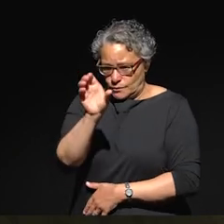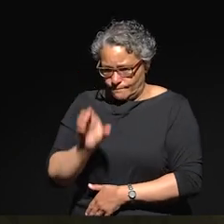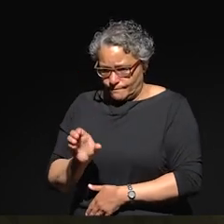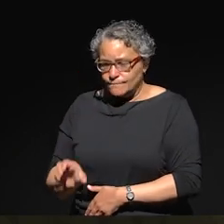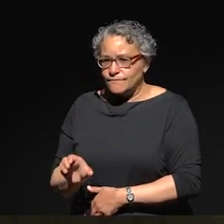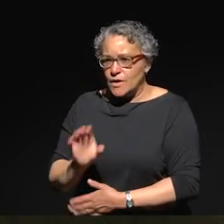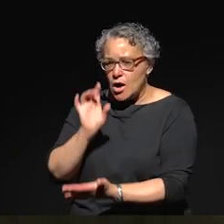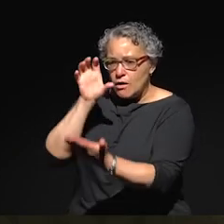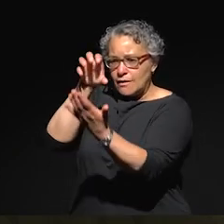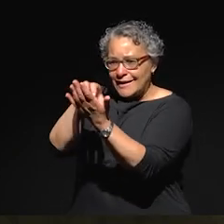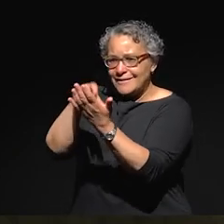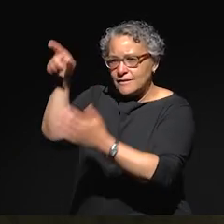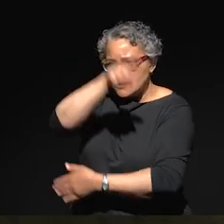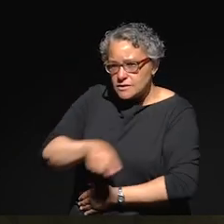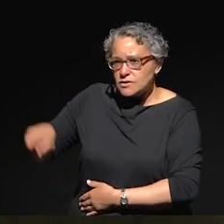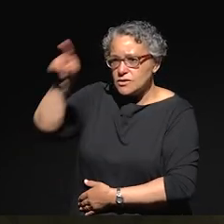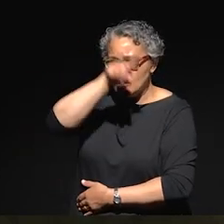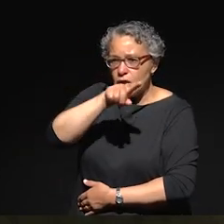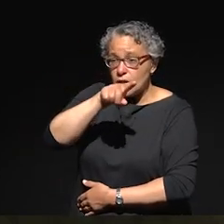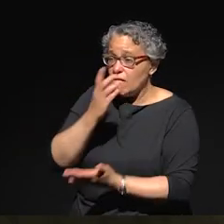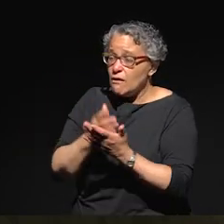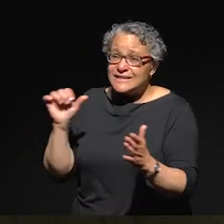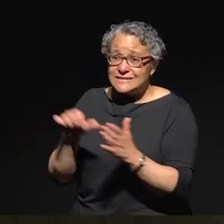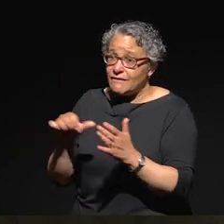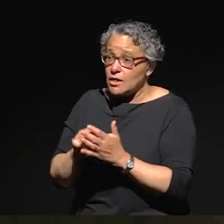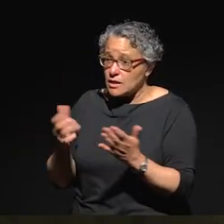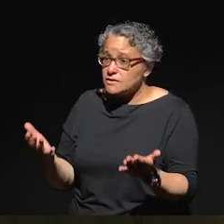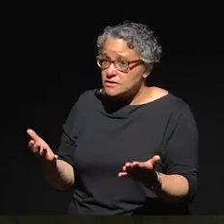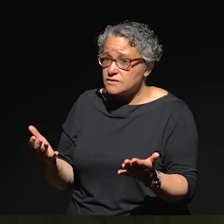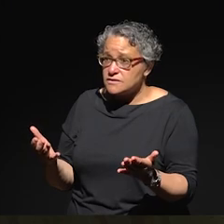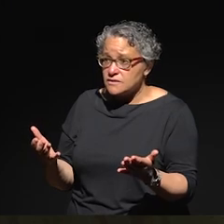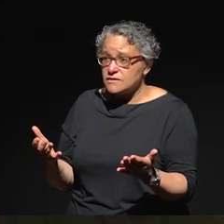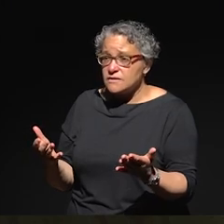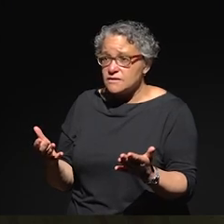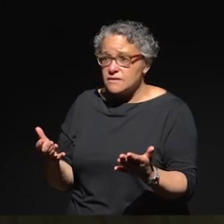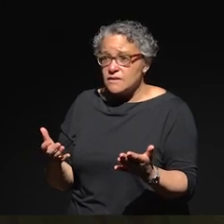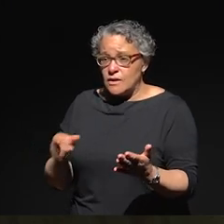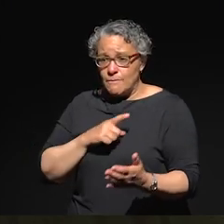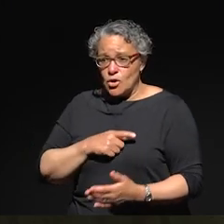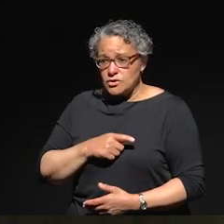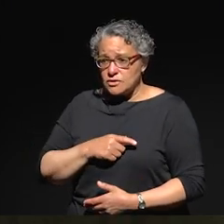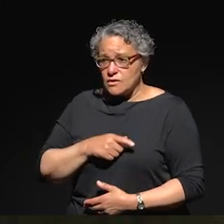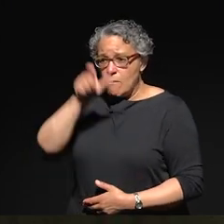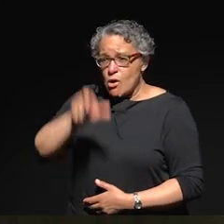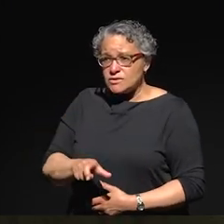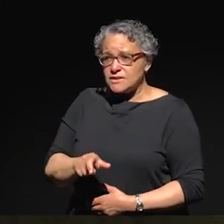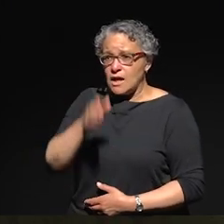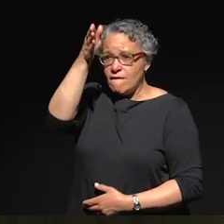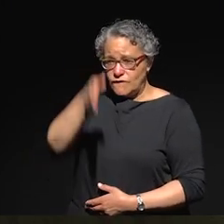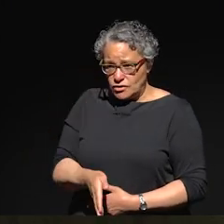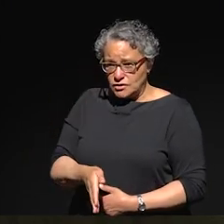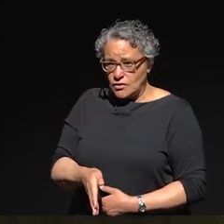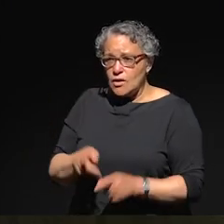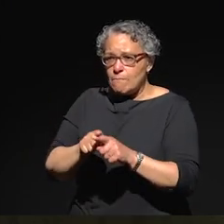circular shape, which is very difficult to do, because the body is vertically oriented. So here, actually, he places the